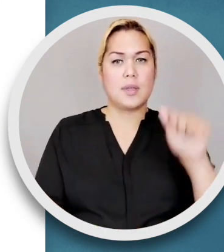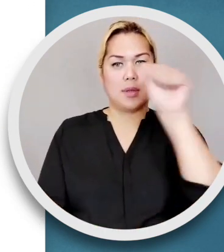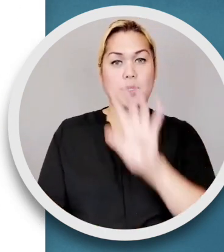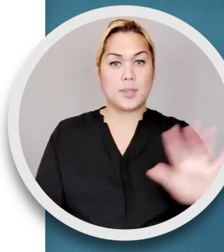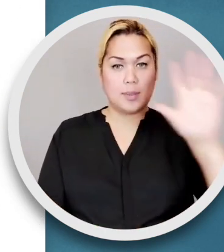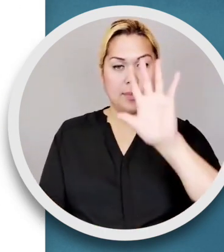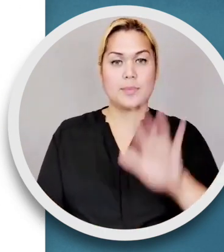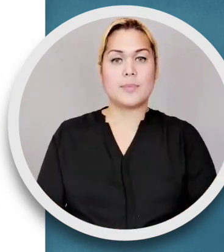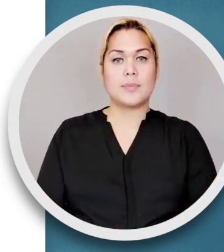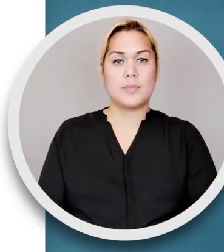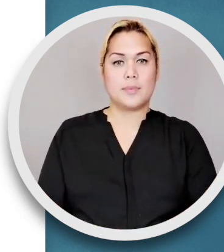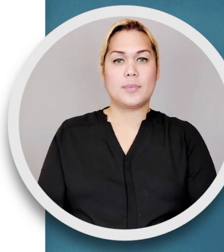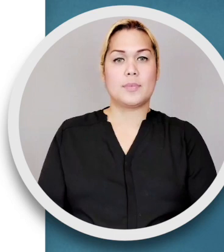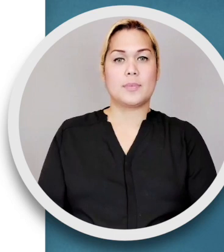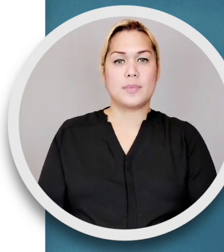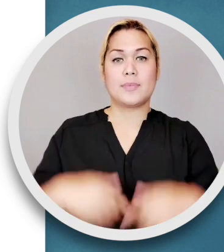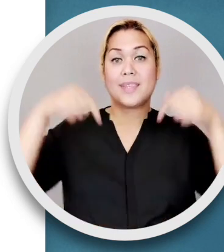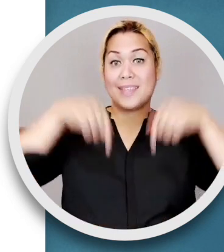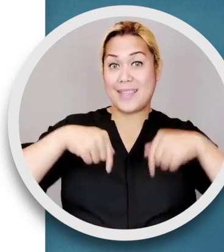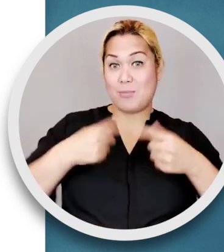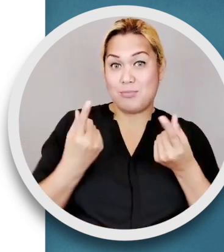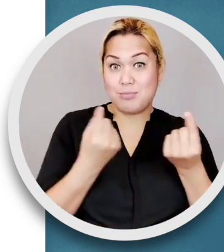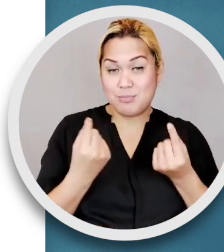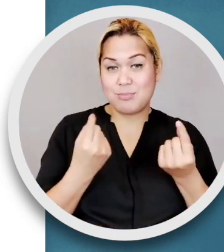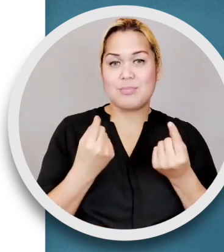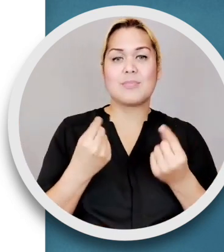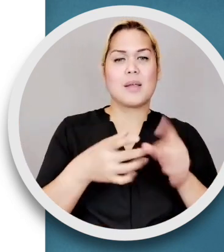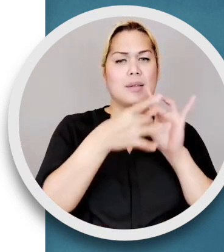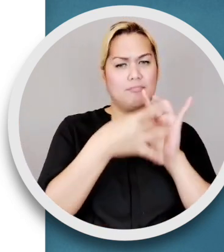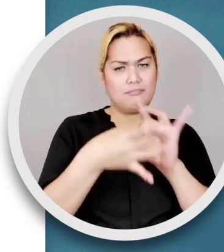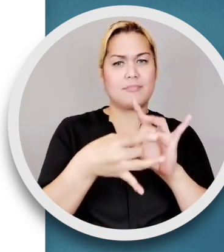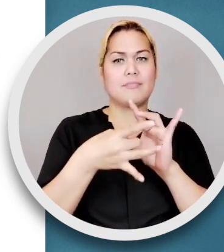What are we doing now to put the SARD's GESI framework into action?